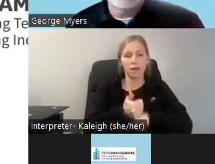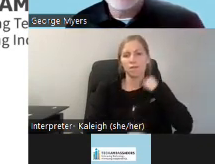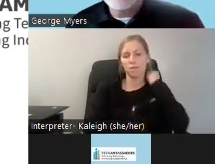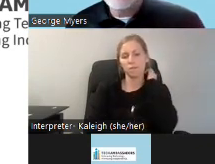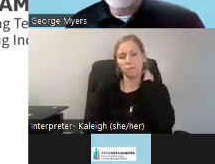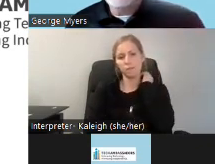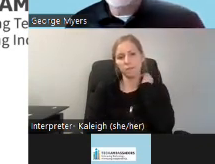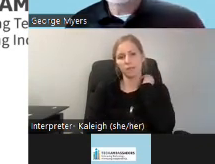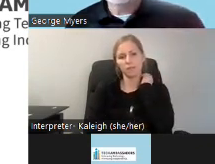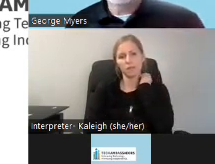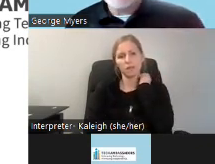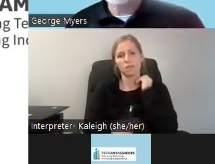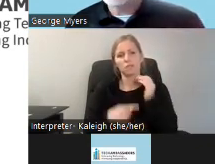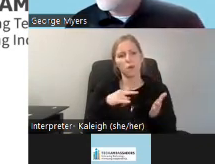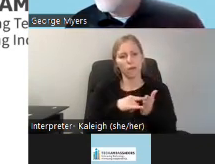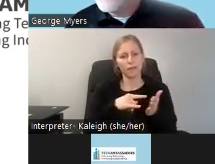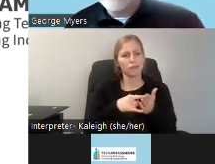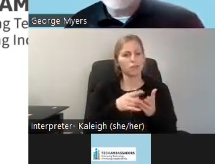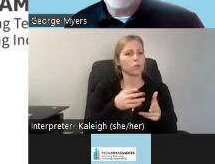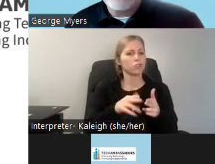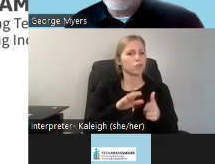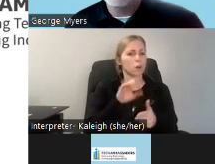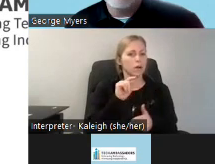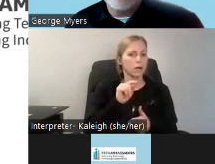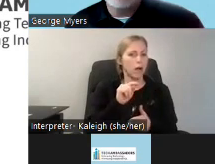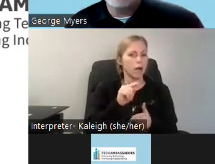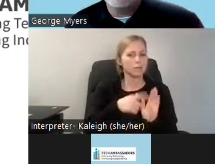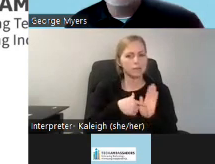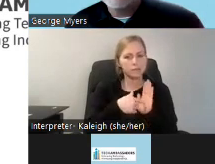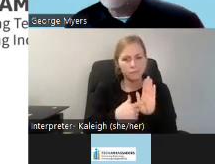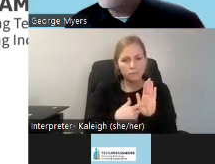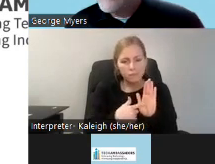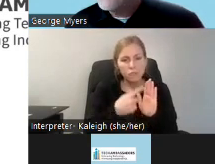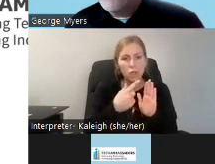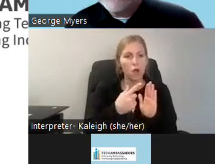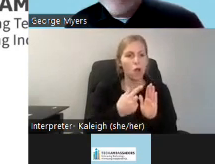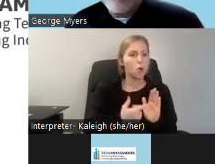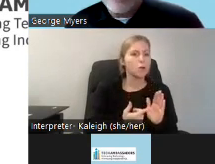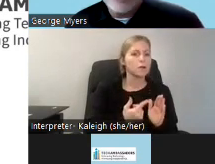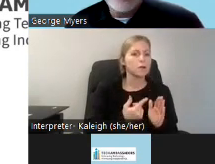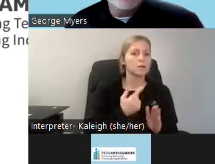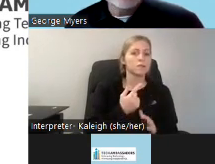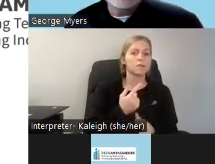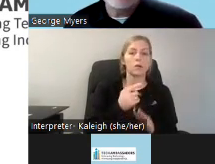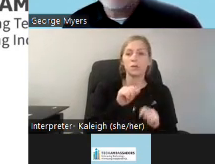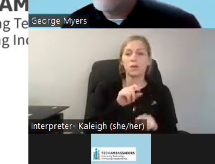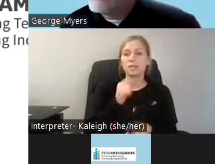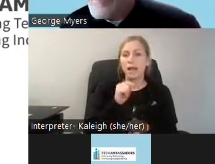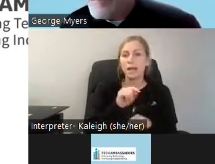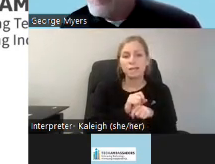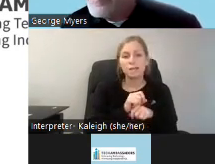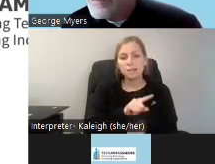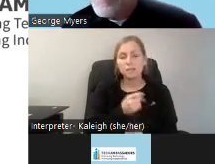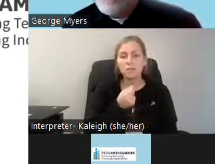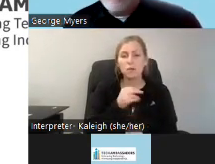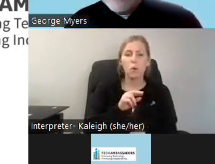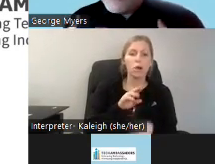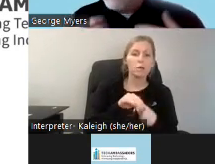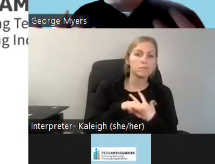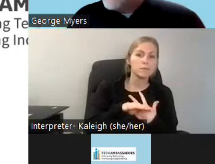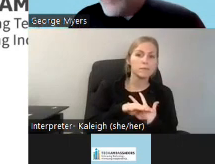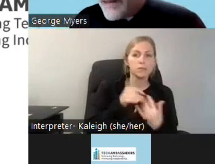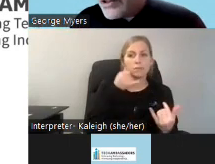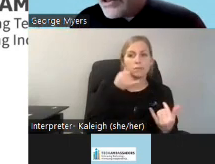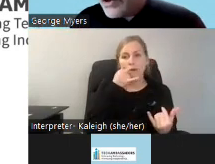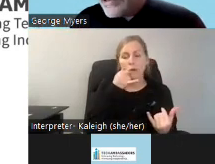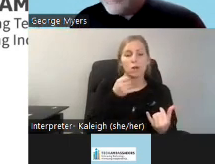the Android. What should the block do? Is it going to make a phone call or a video call, send a text, for example, or say something out loud? But